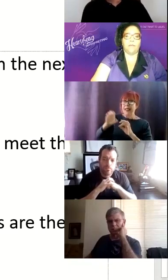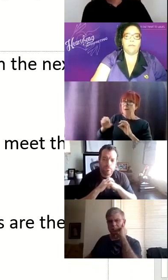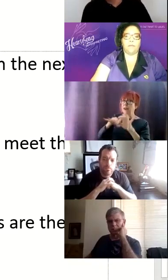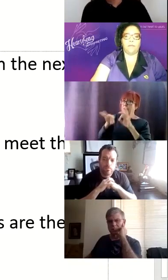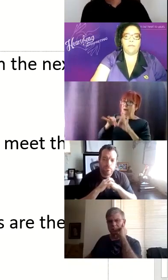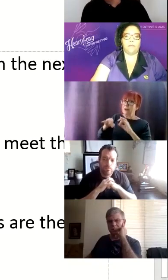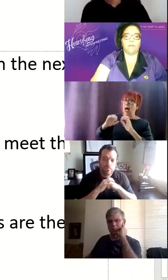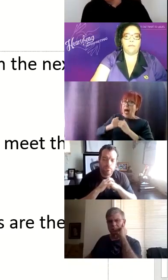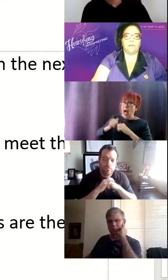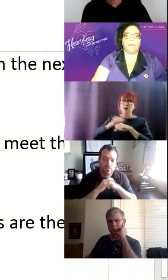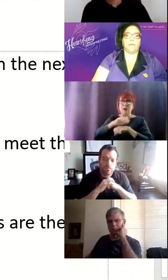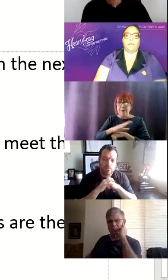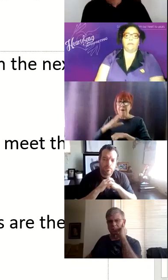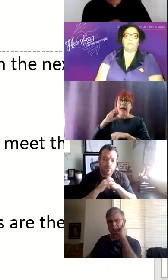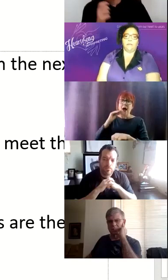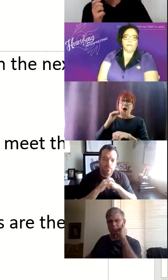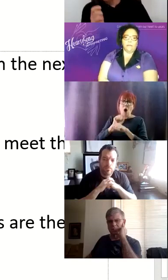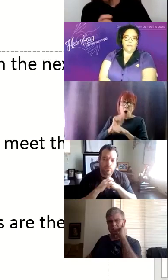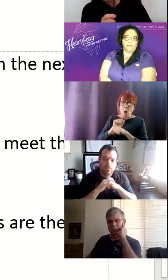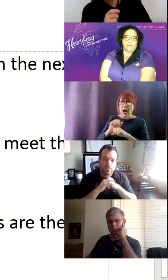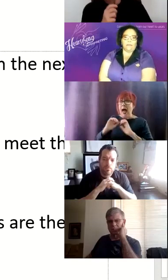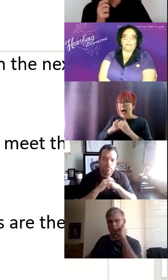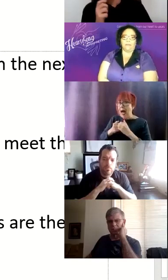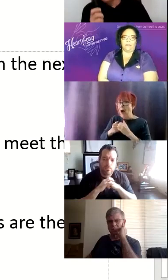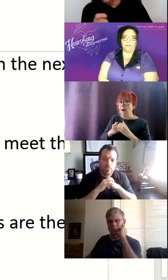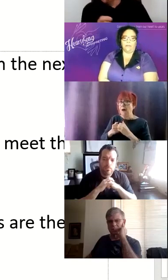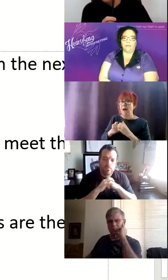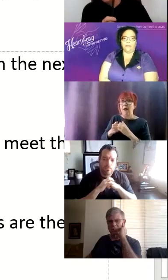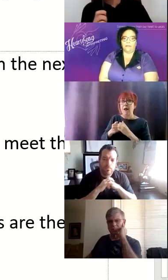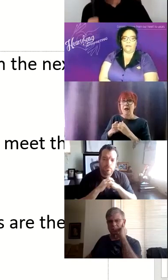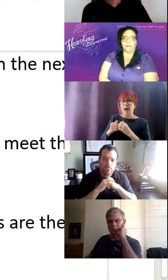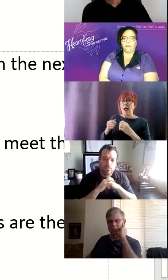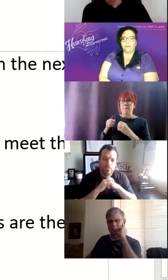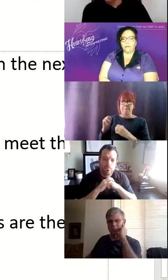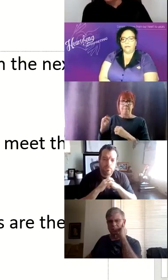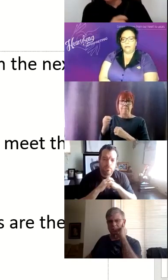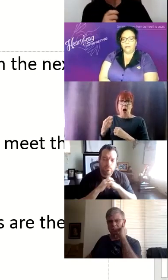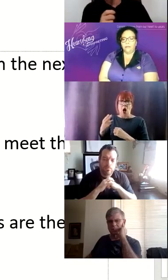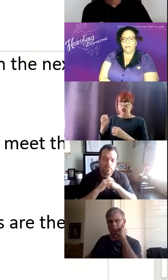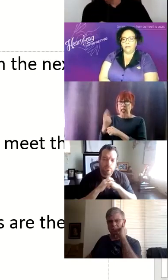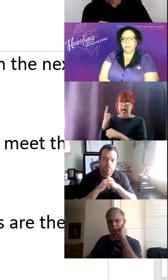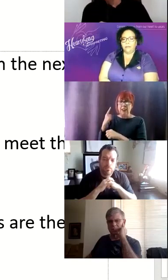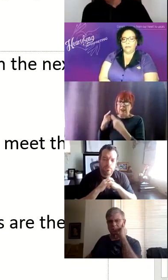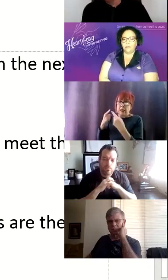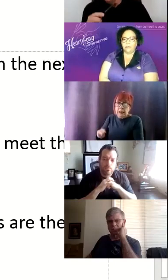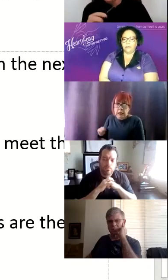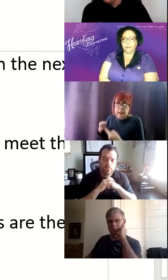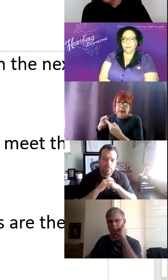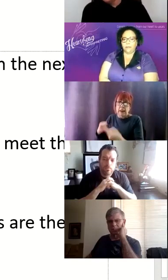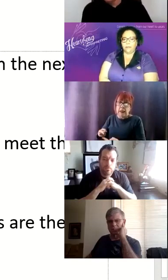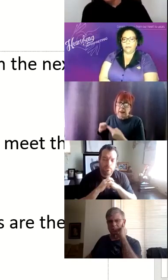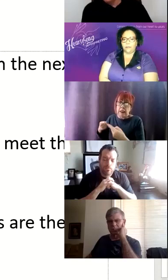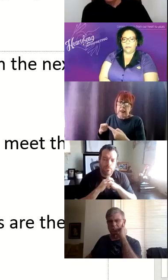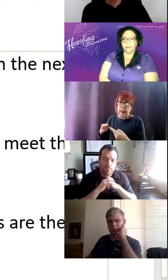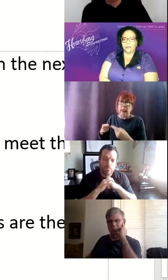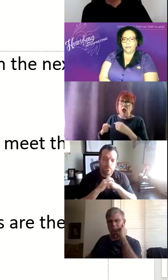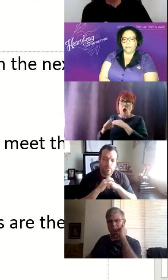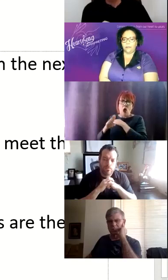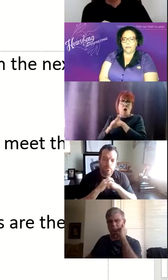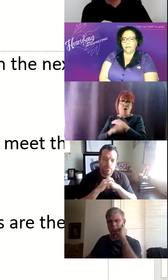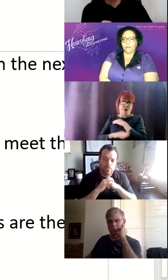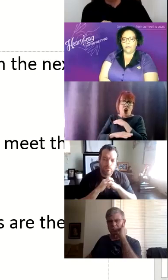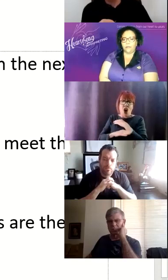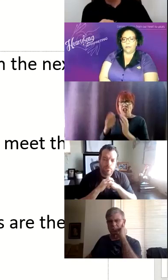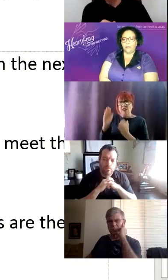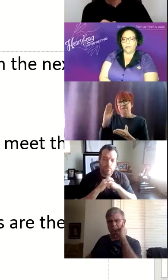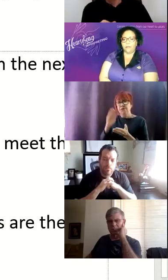step how to submit documents. There was a lot more struggle in March. Come fall, there was a little less. This spring, I'm not hearing